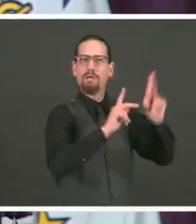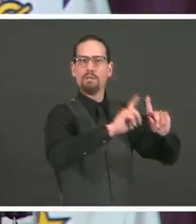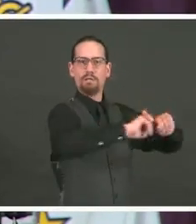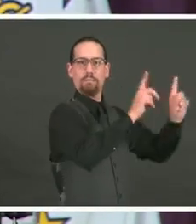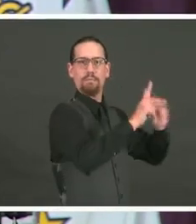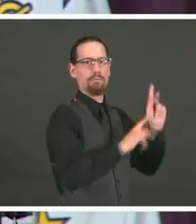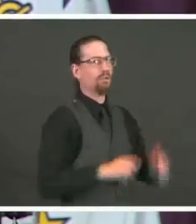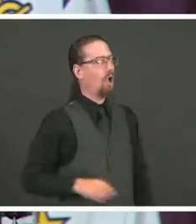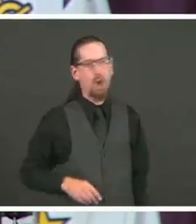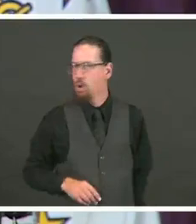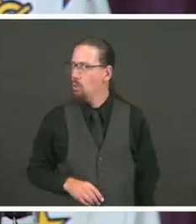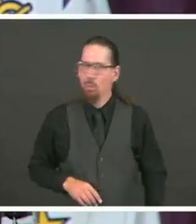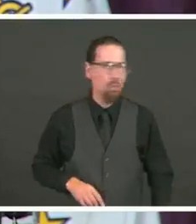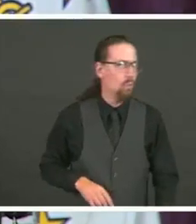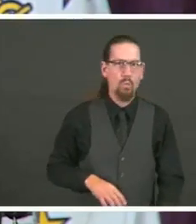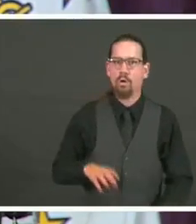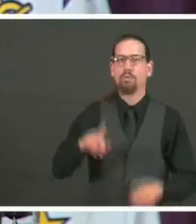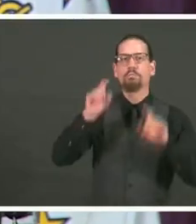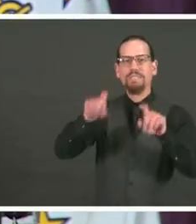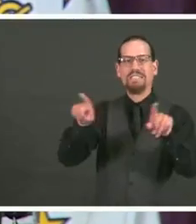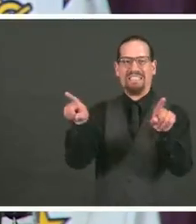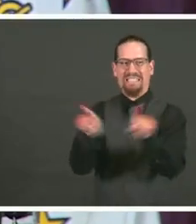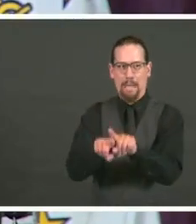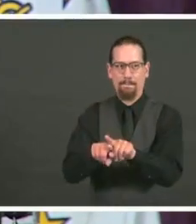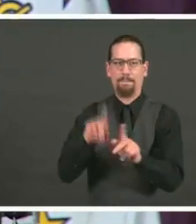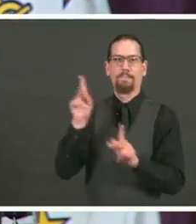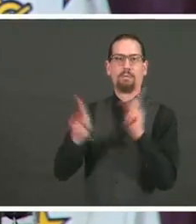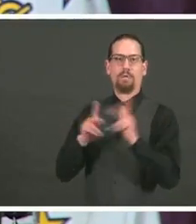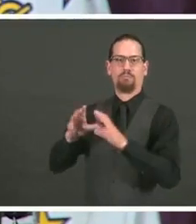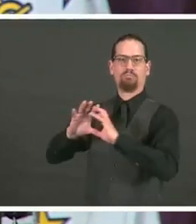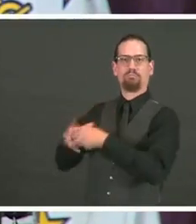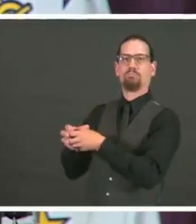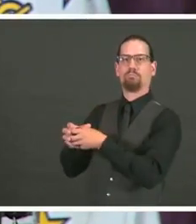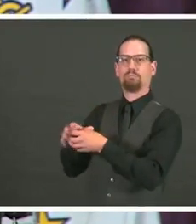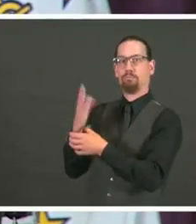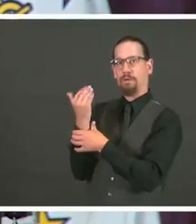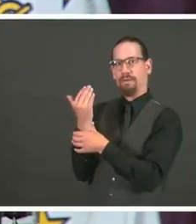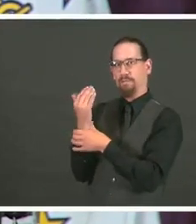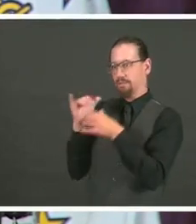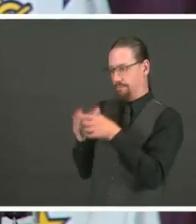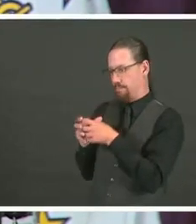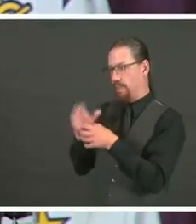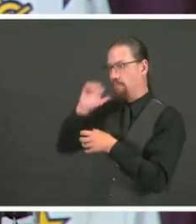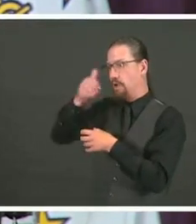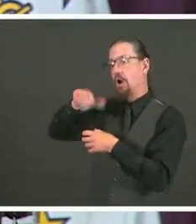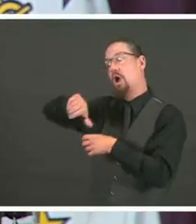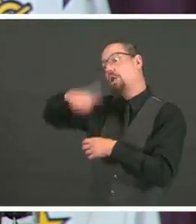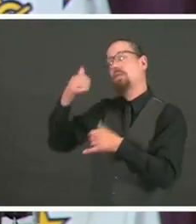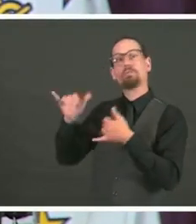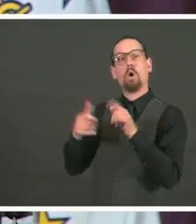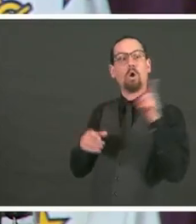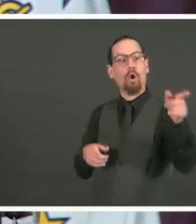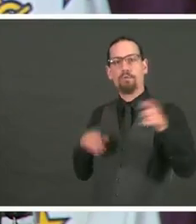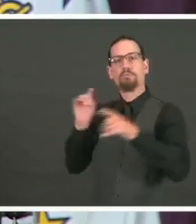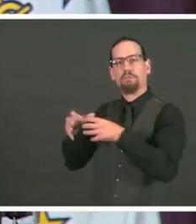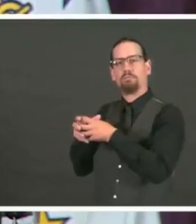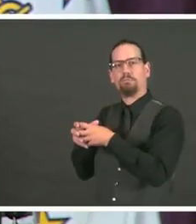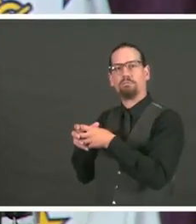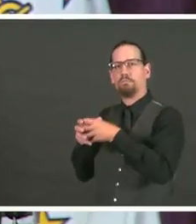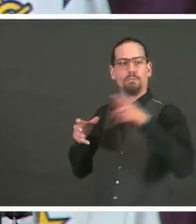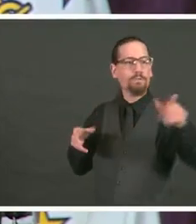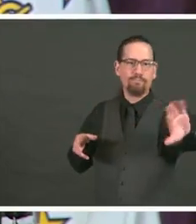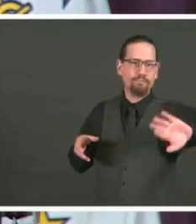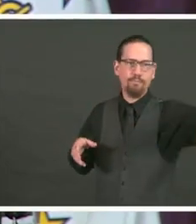contact tracing notebook, dust it off, and let's get back at it. I know it's a pain. I wish there were a different way around